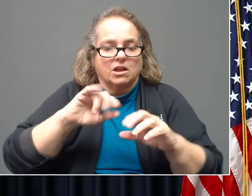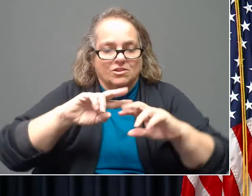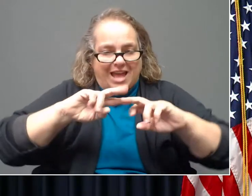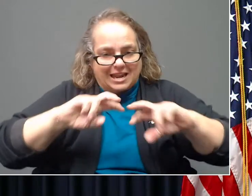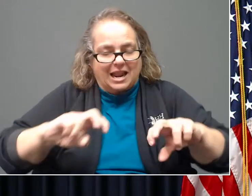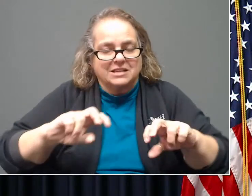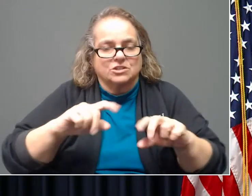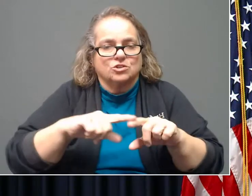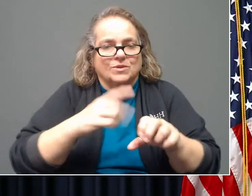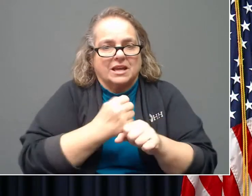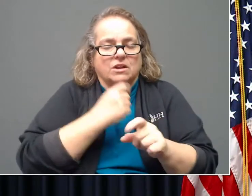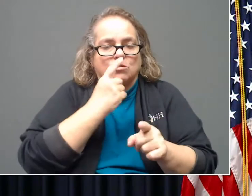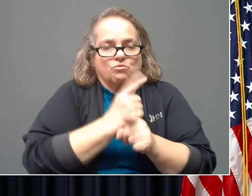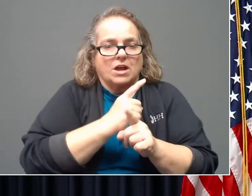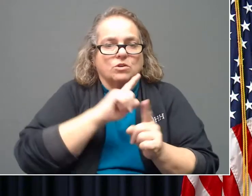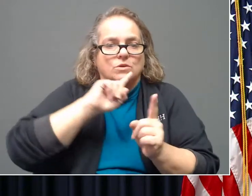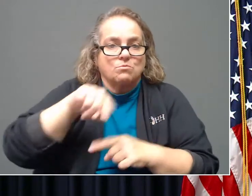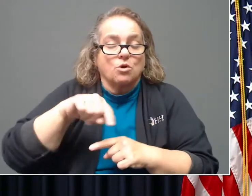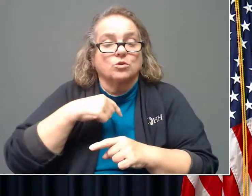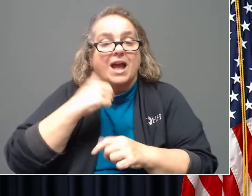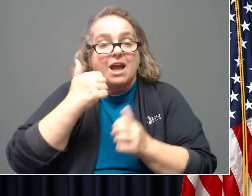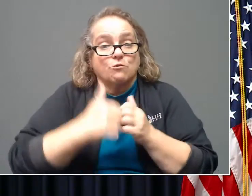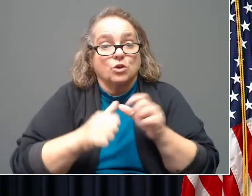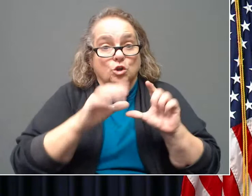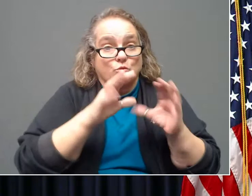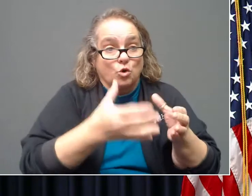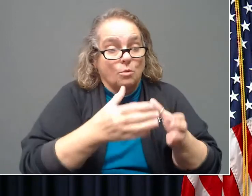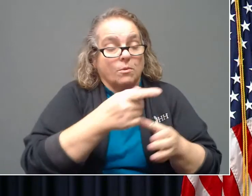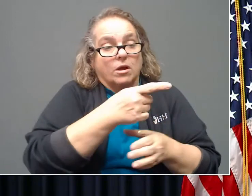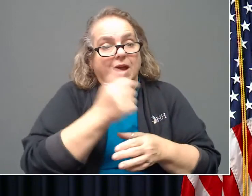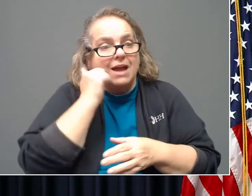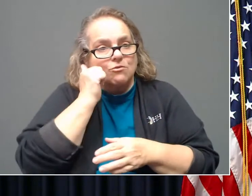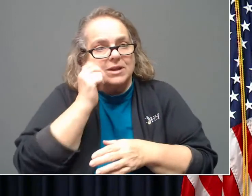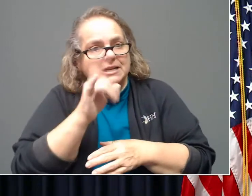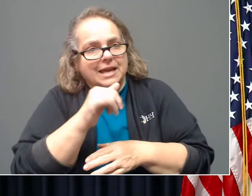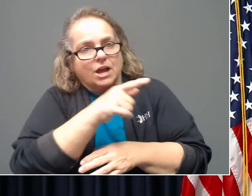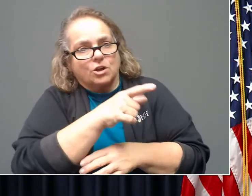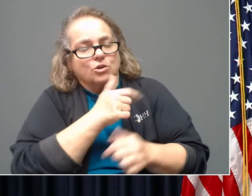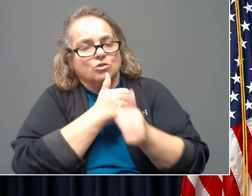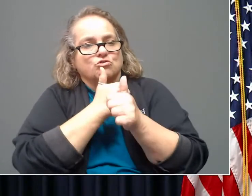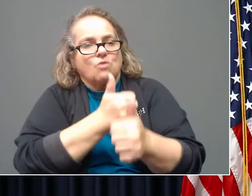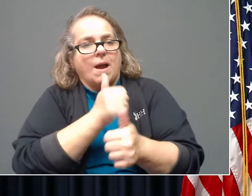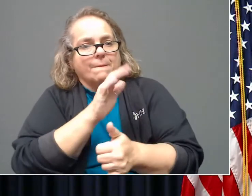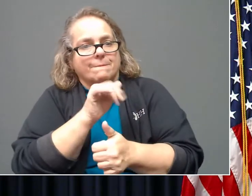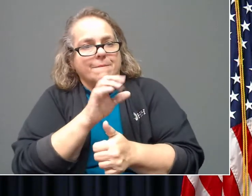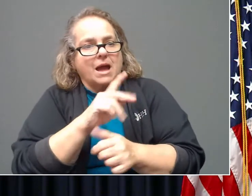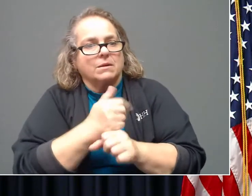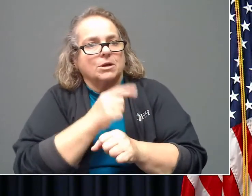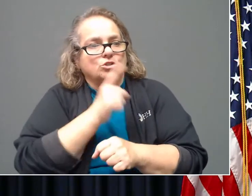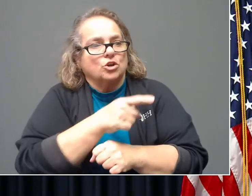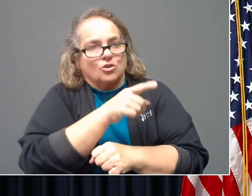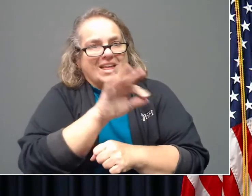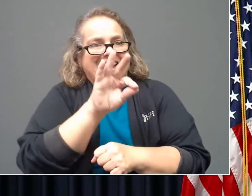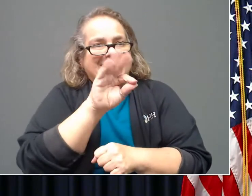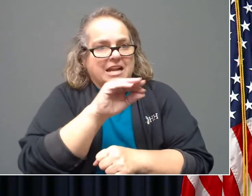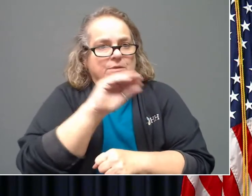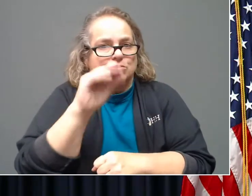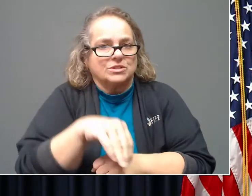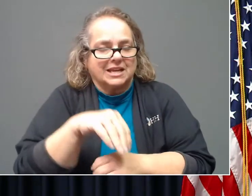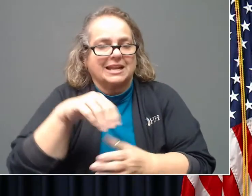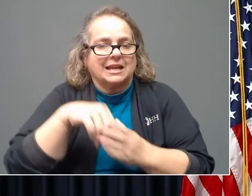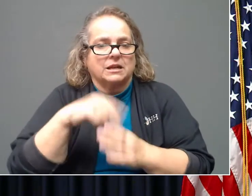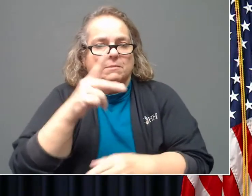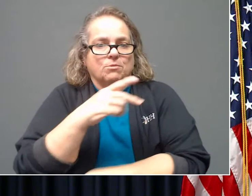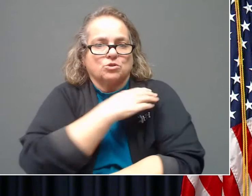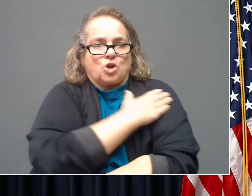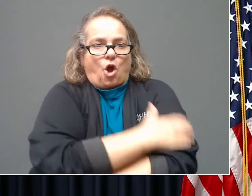vaccine to on a daily basis, tracking it back, and say more than 90% is getting in people's arms. We want to create that type of